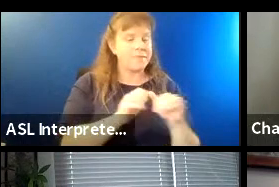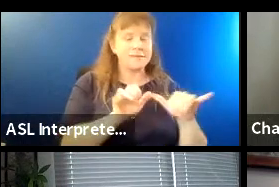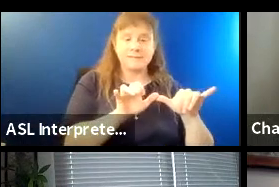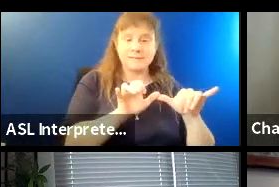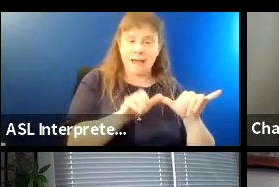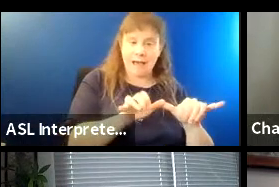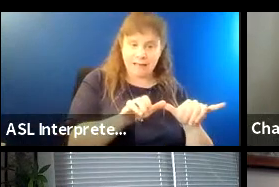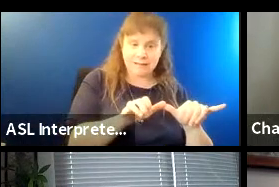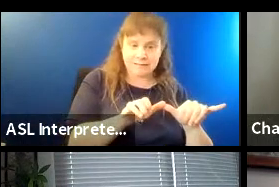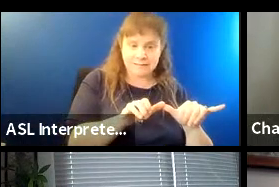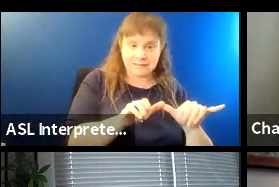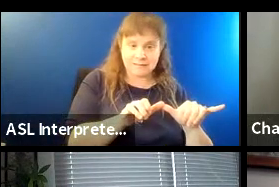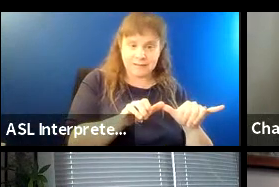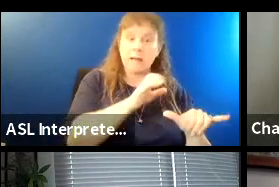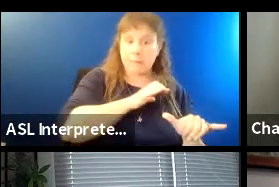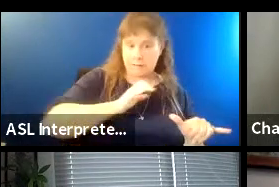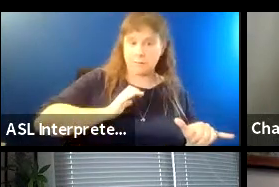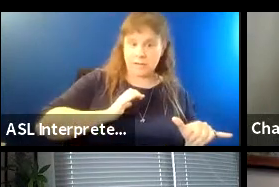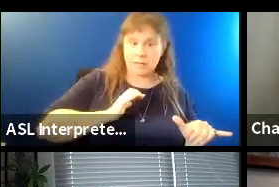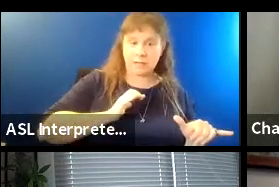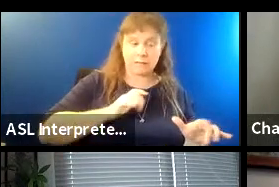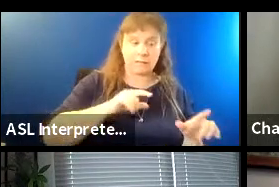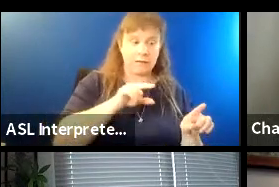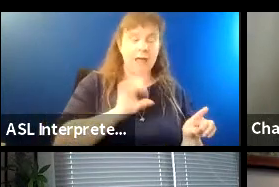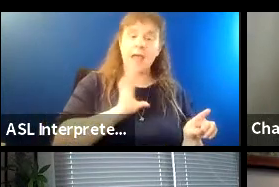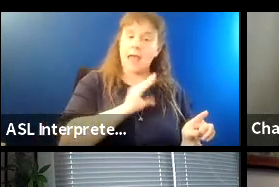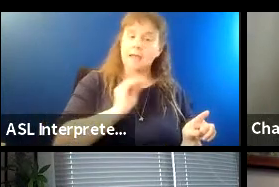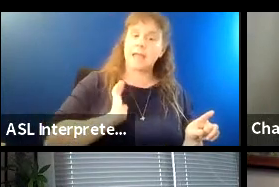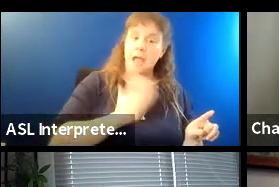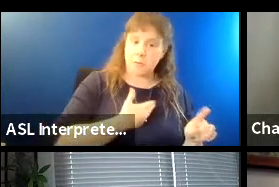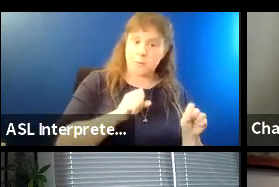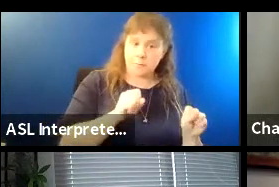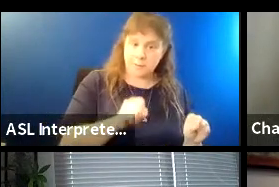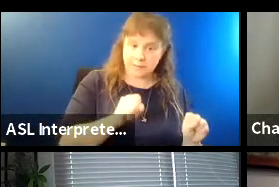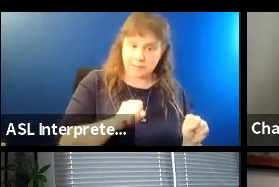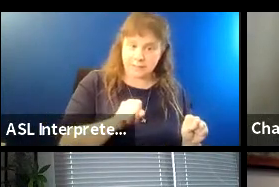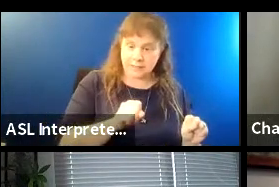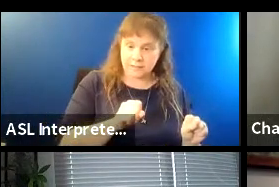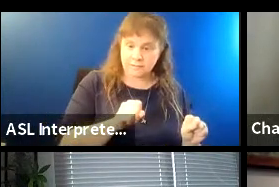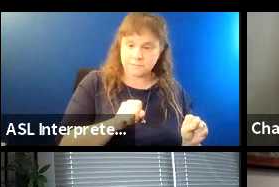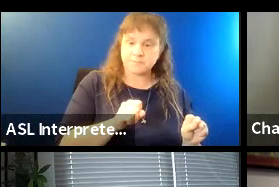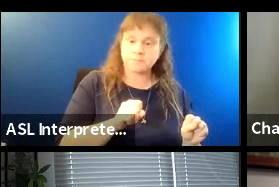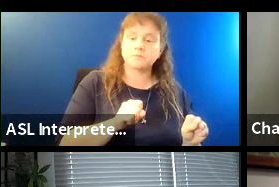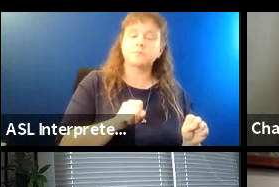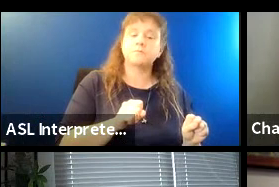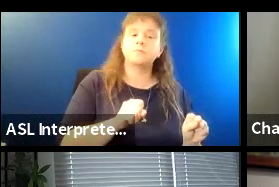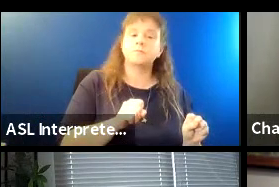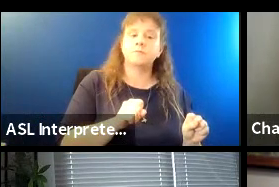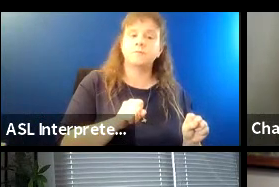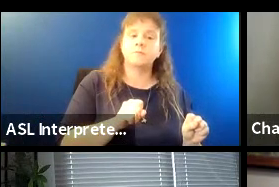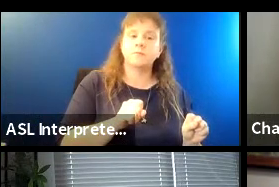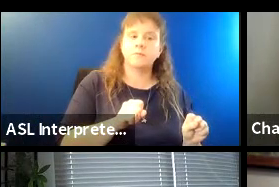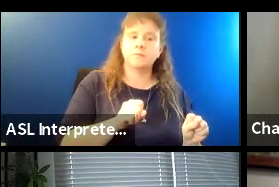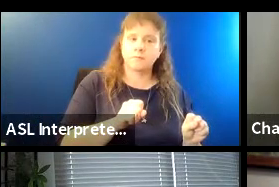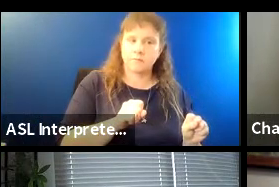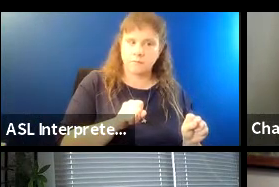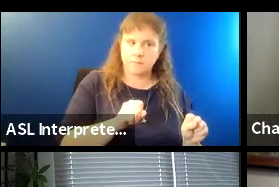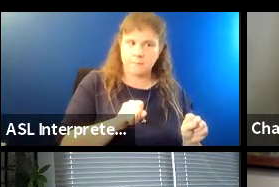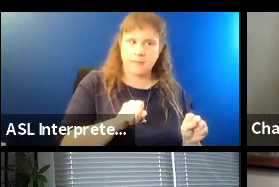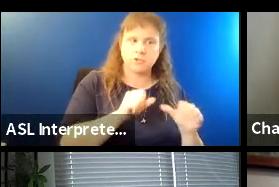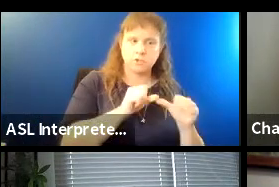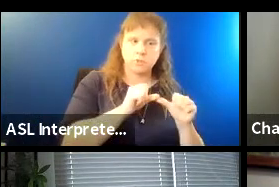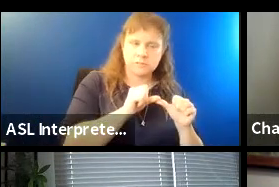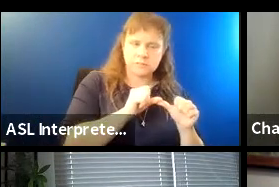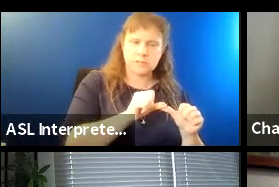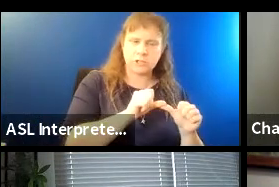of the committee, right? And our ability to be able to do the very difficult